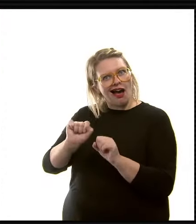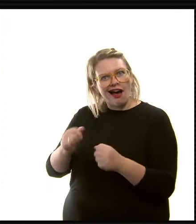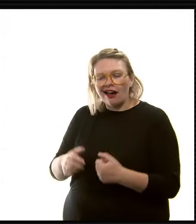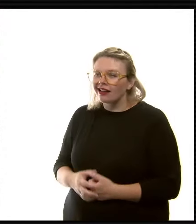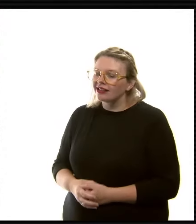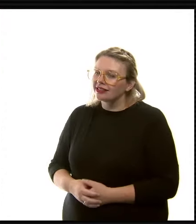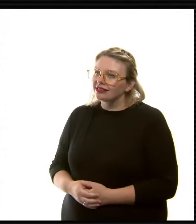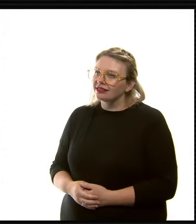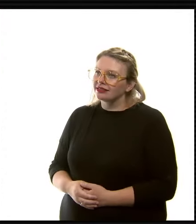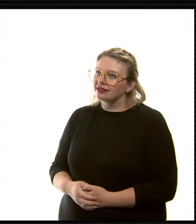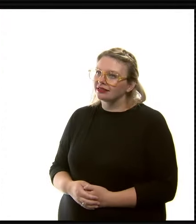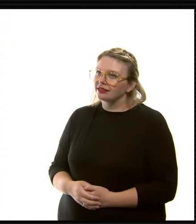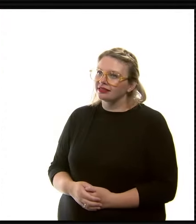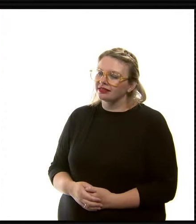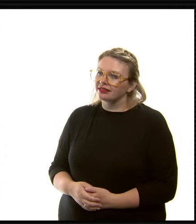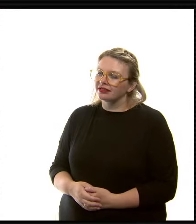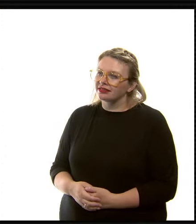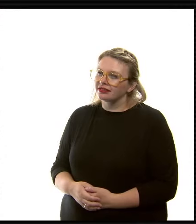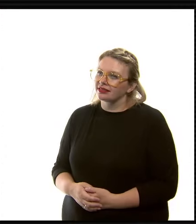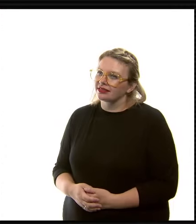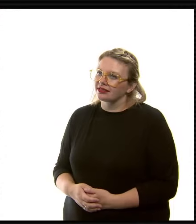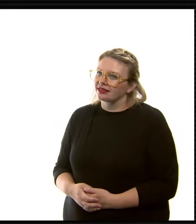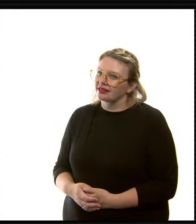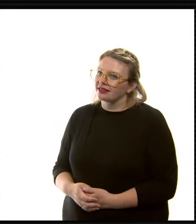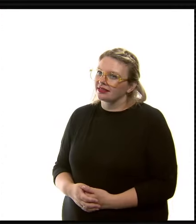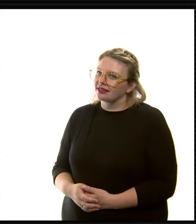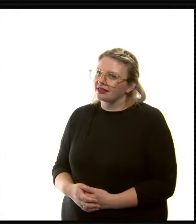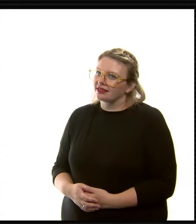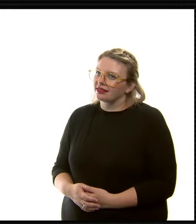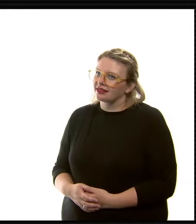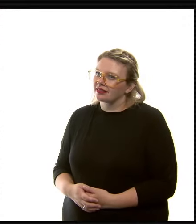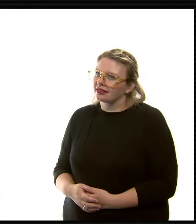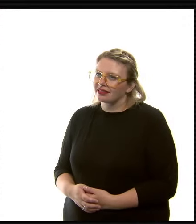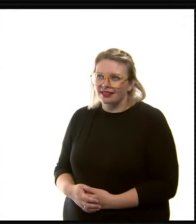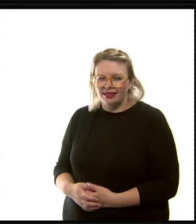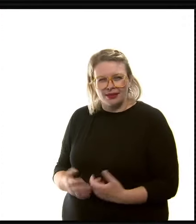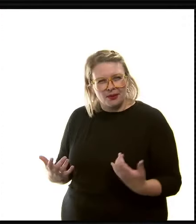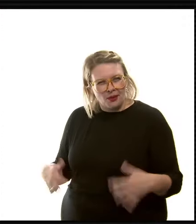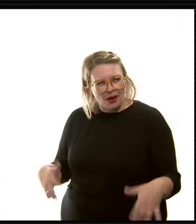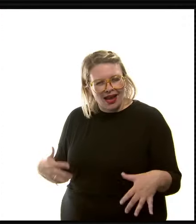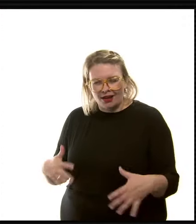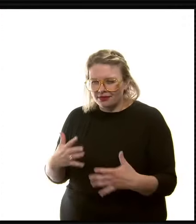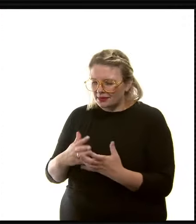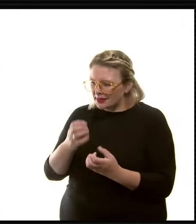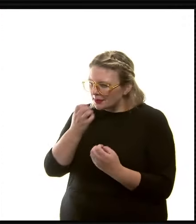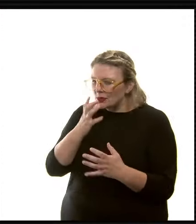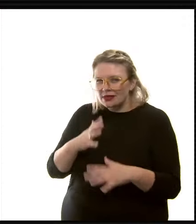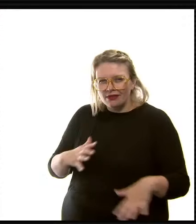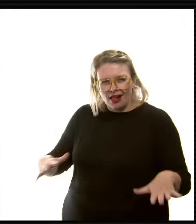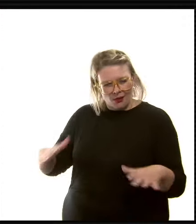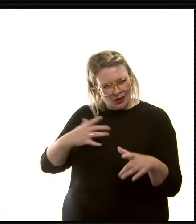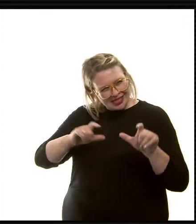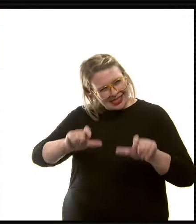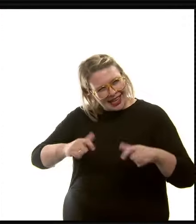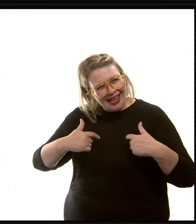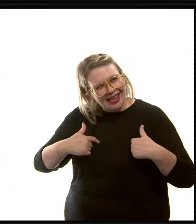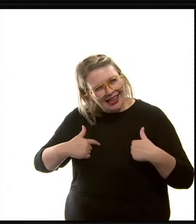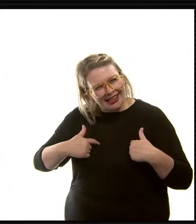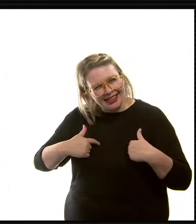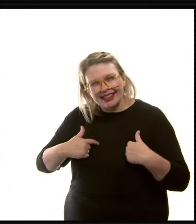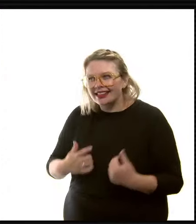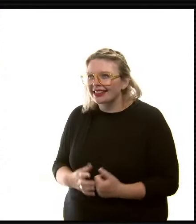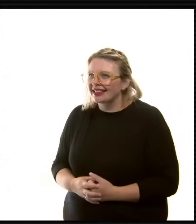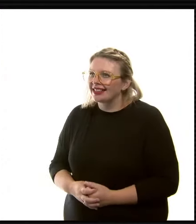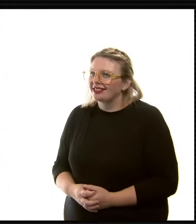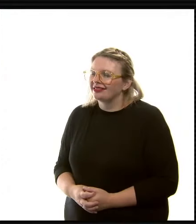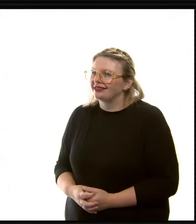it. Oh. Wow. Okay, here we are. I know. This is beautiful. I like I don't want to this. leave. No. I